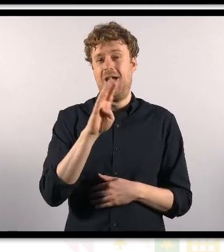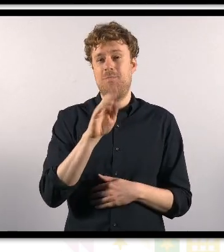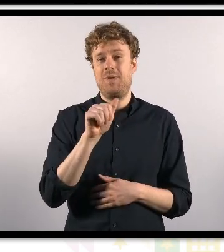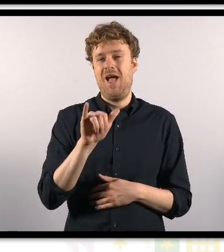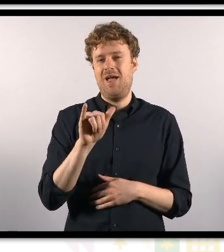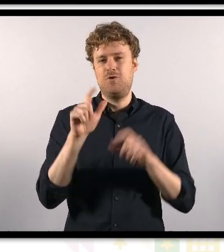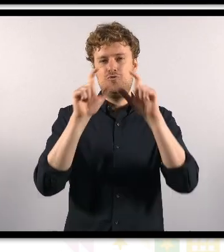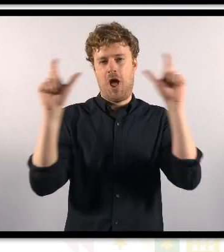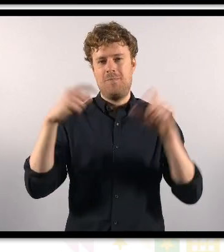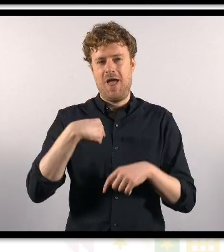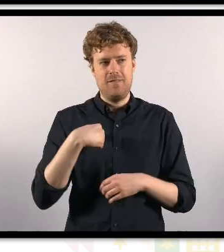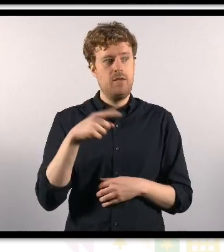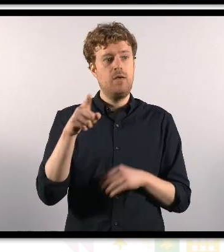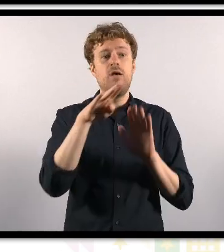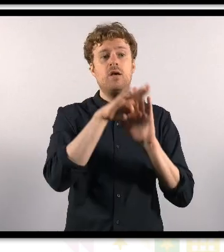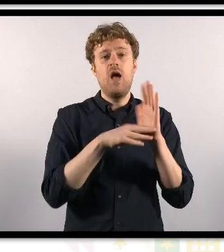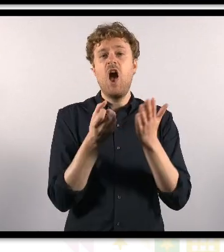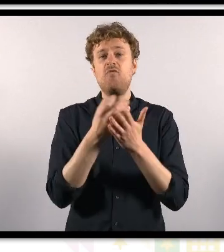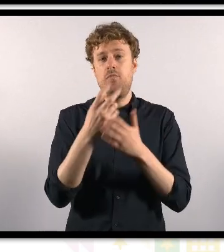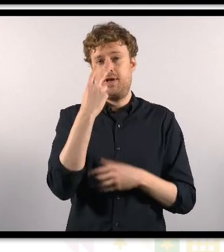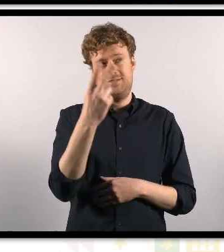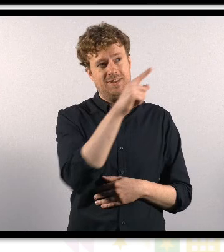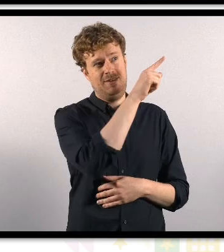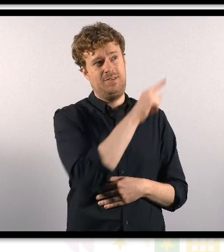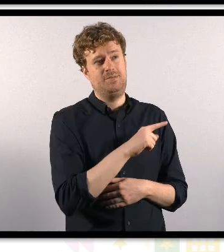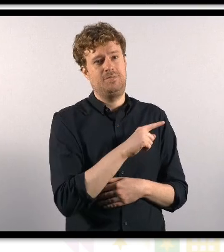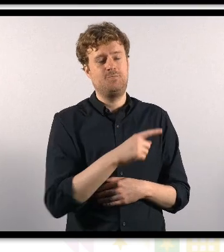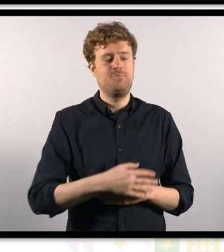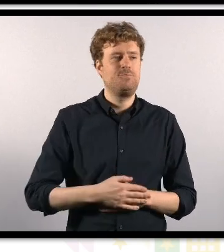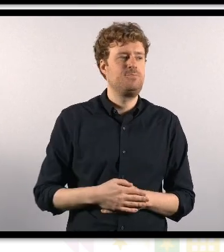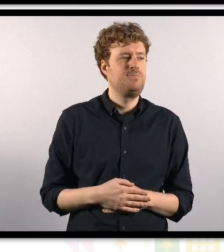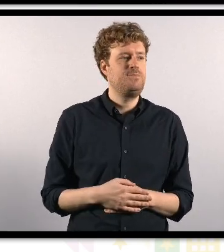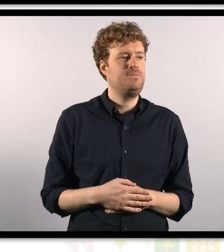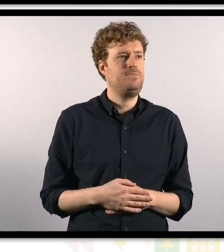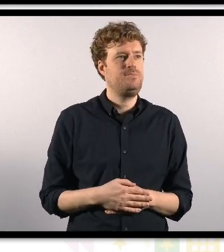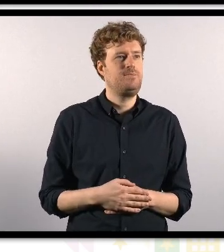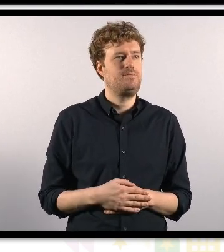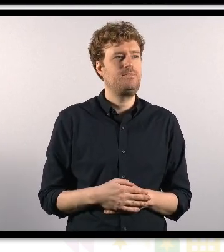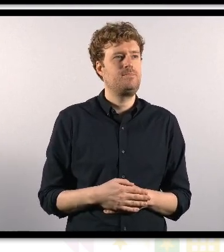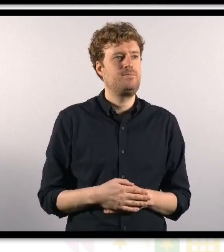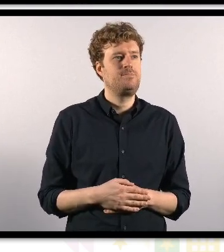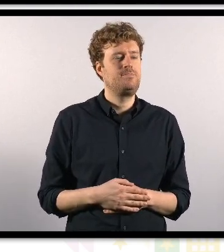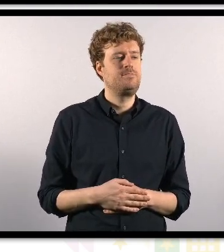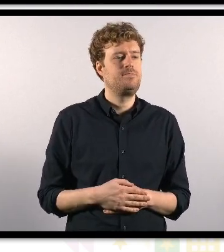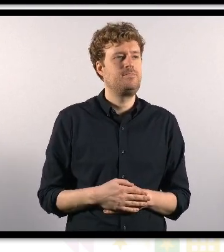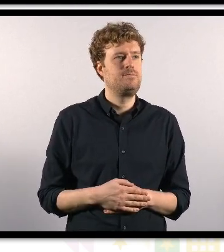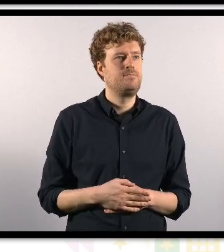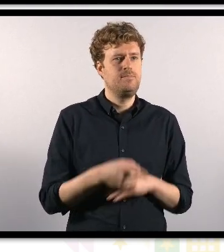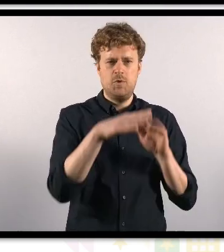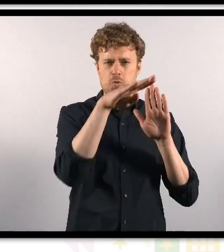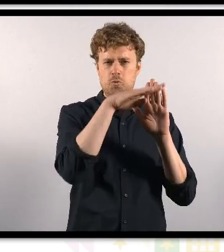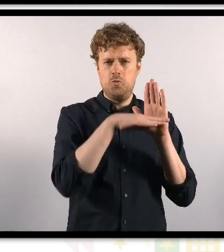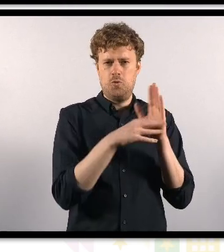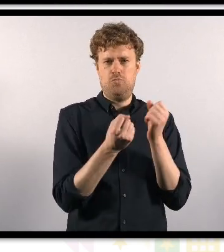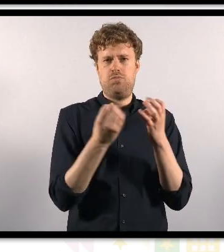134 million active buyers worldwide, and the volume of money